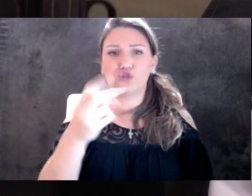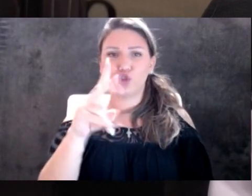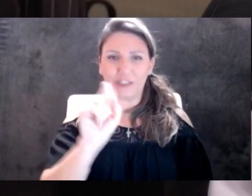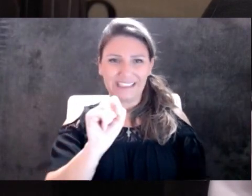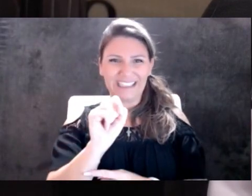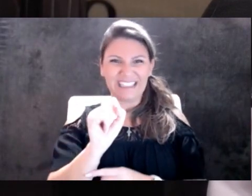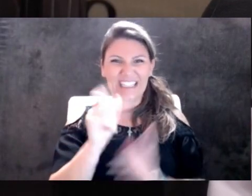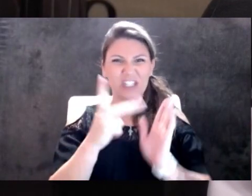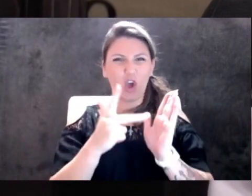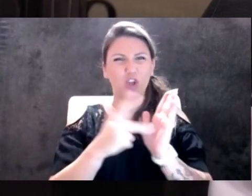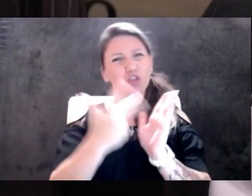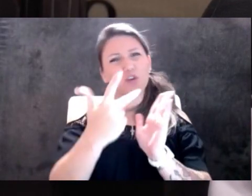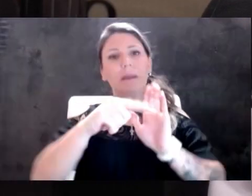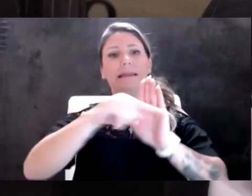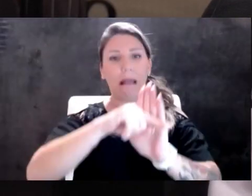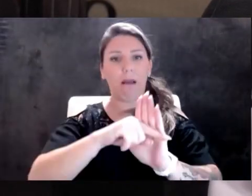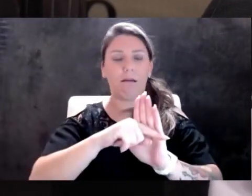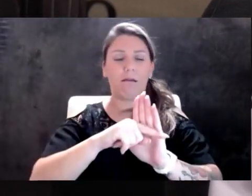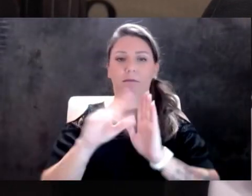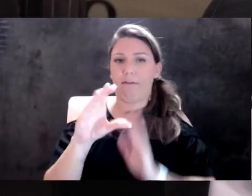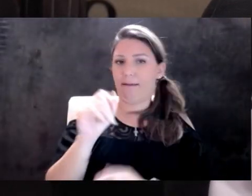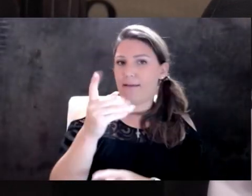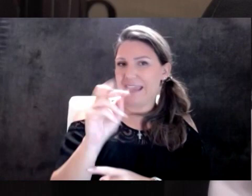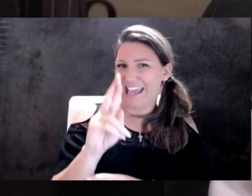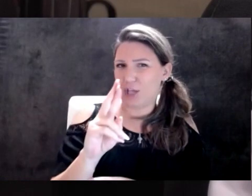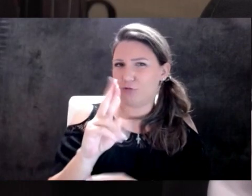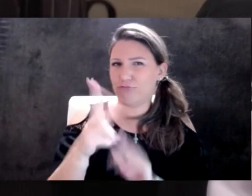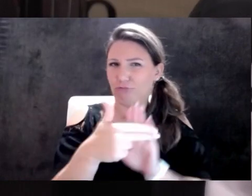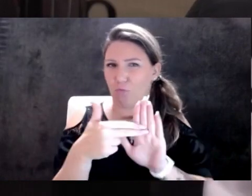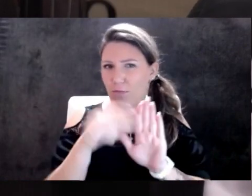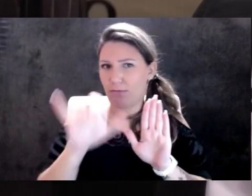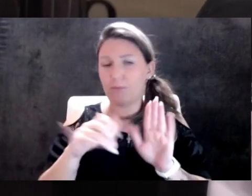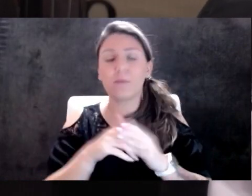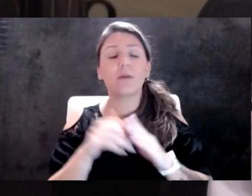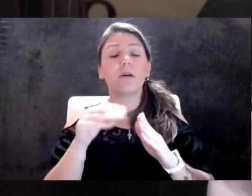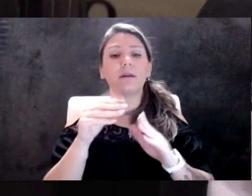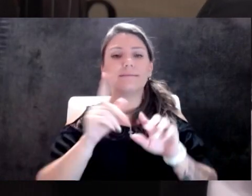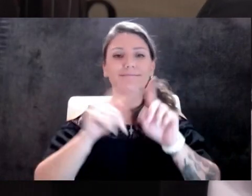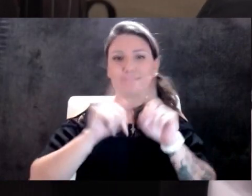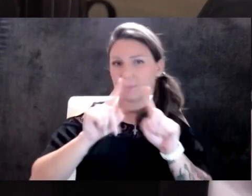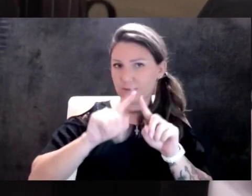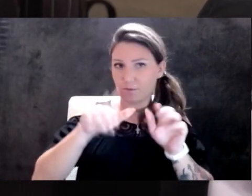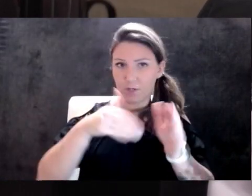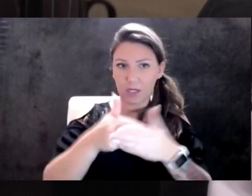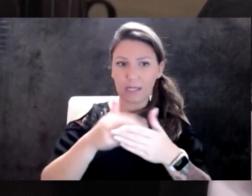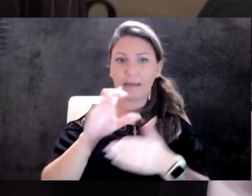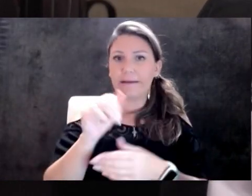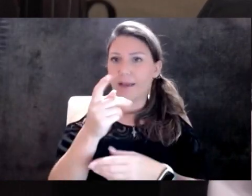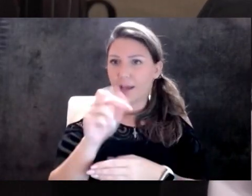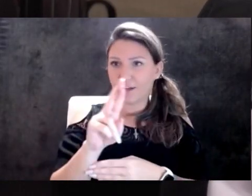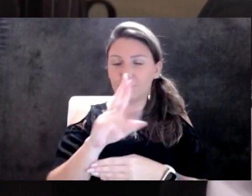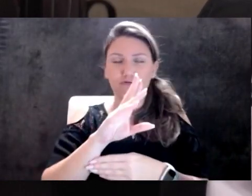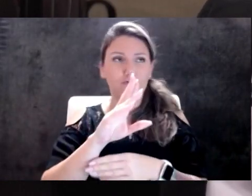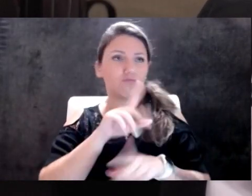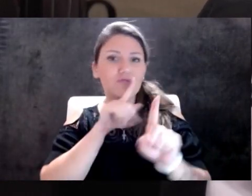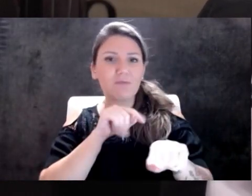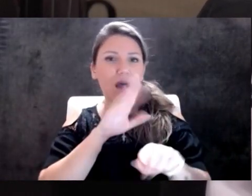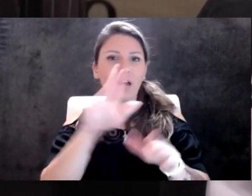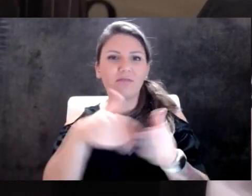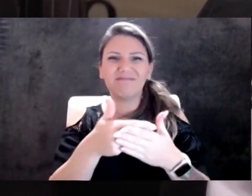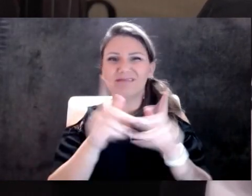in many women, it's a different cancer in every individual. It responds differently to different types of treatments.